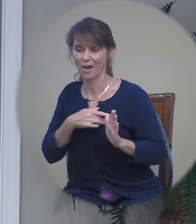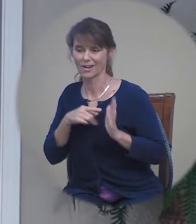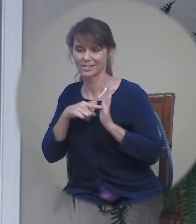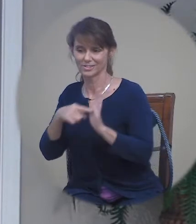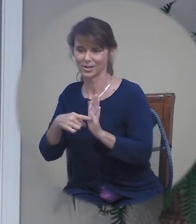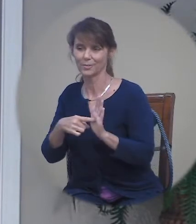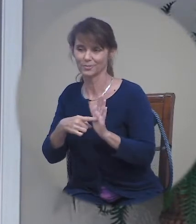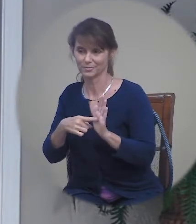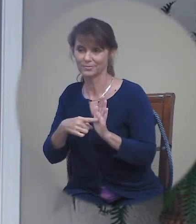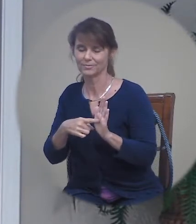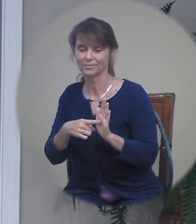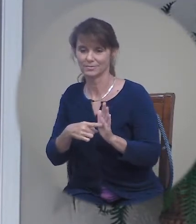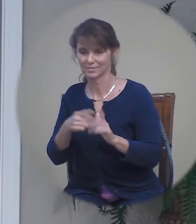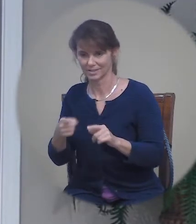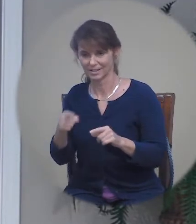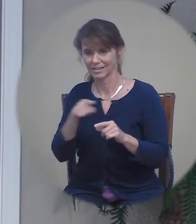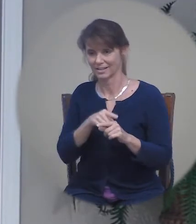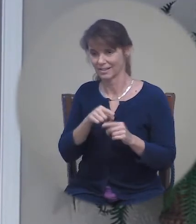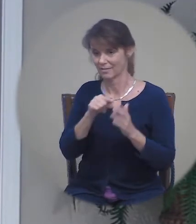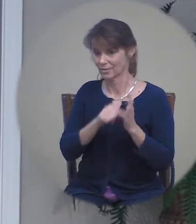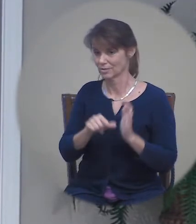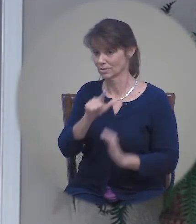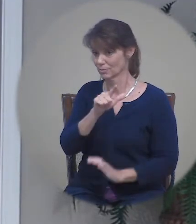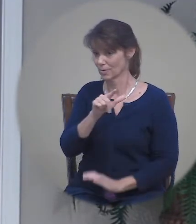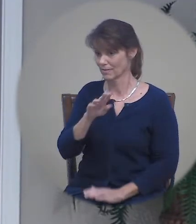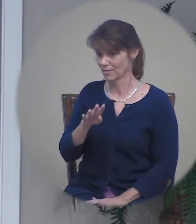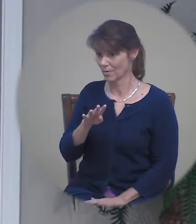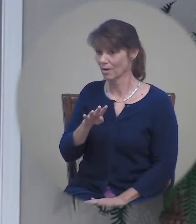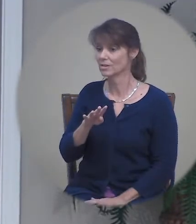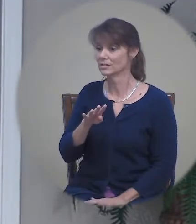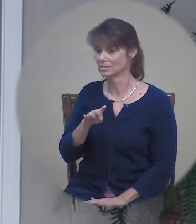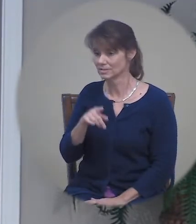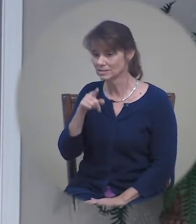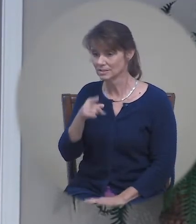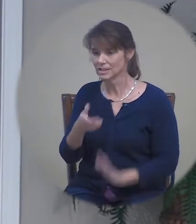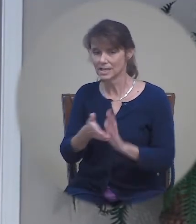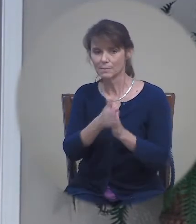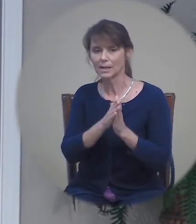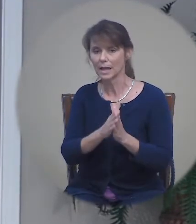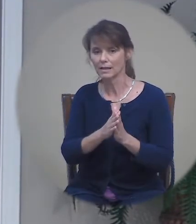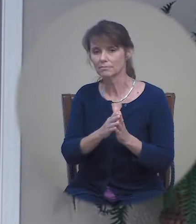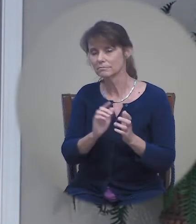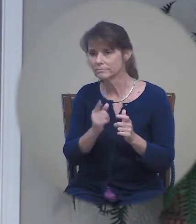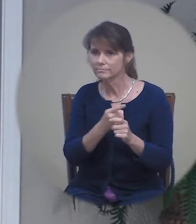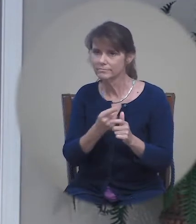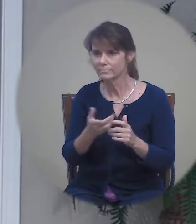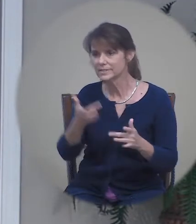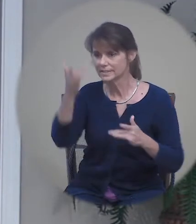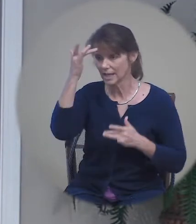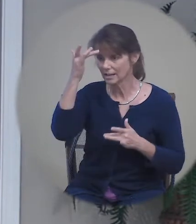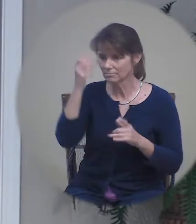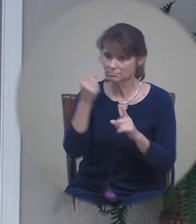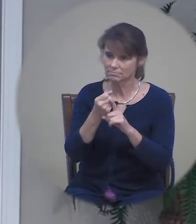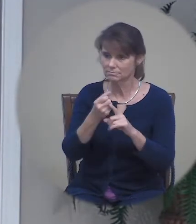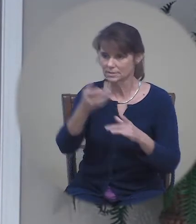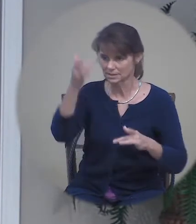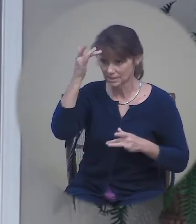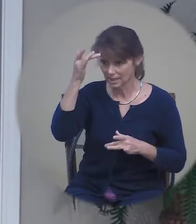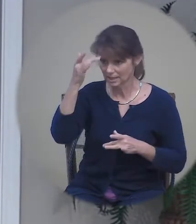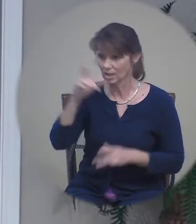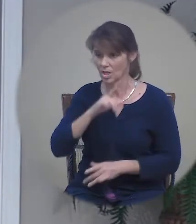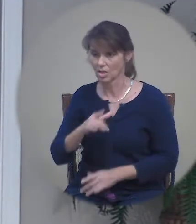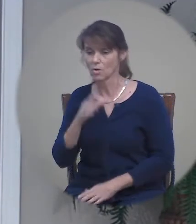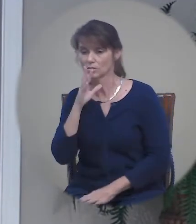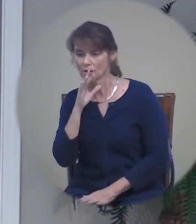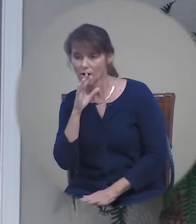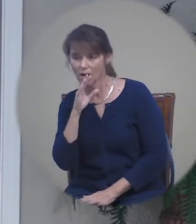24. In those days, Hezekiah became mortally ill. He prayed to the Lord, and the Lord spoke to him and gave him a sign. But